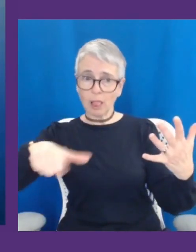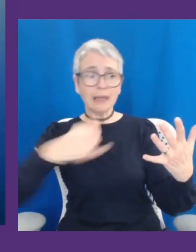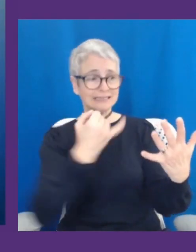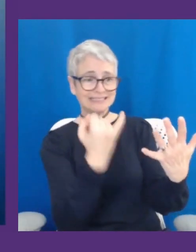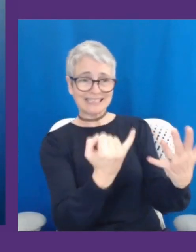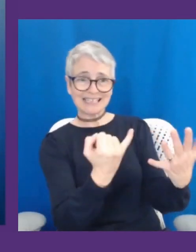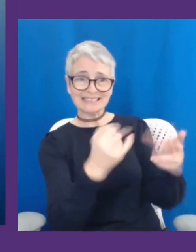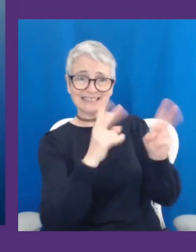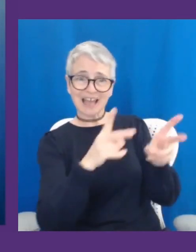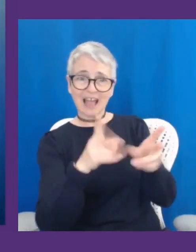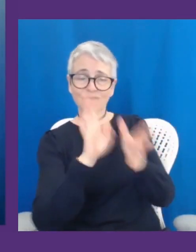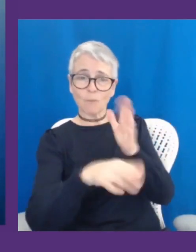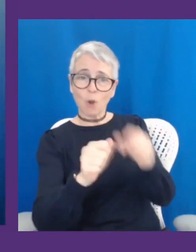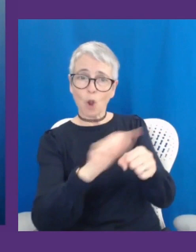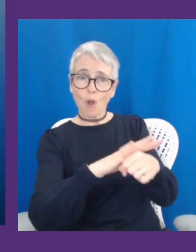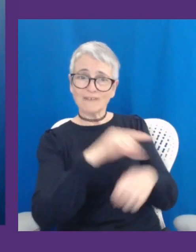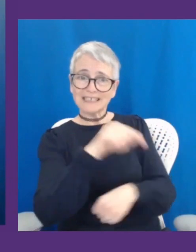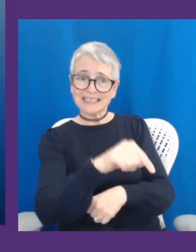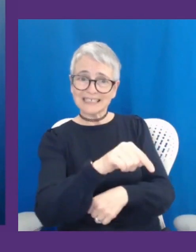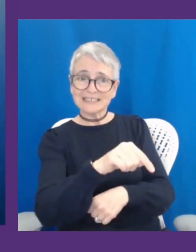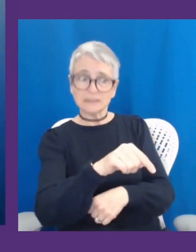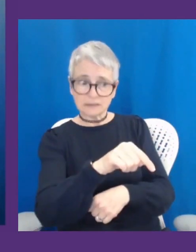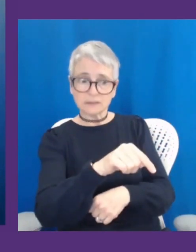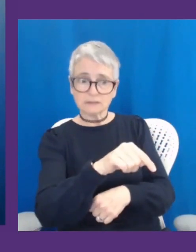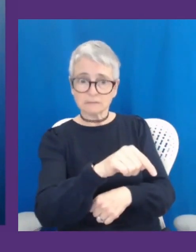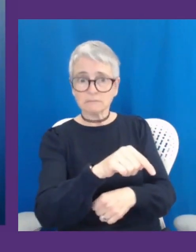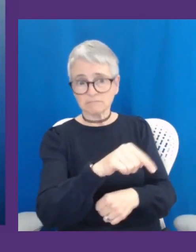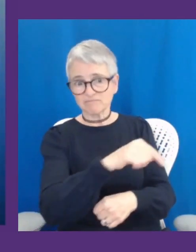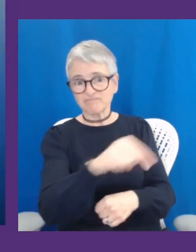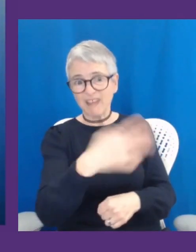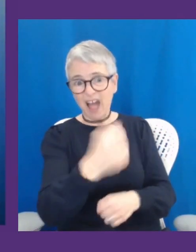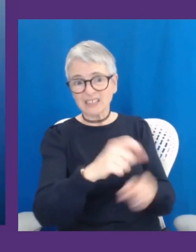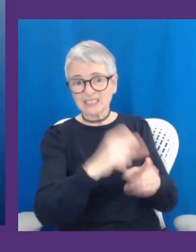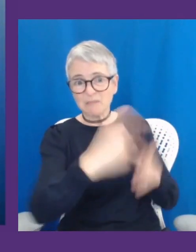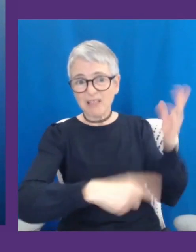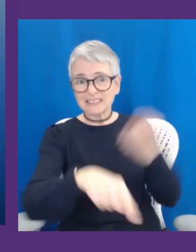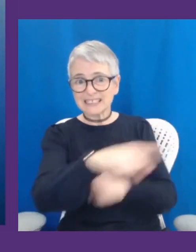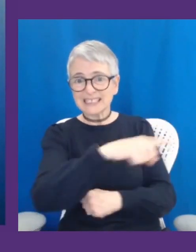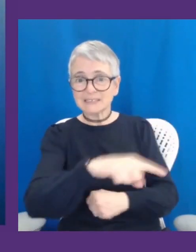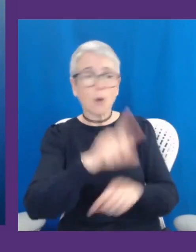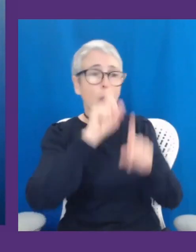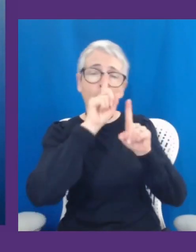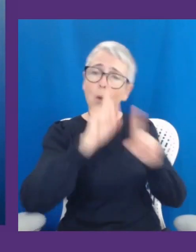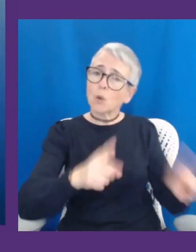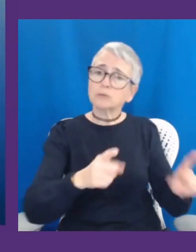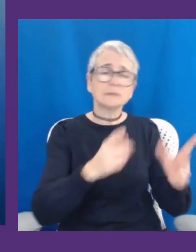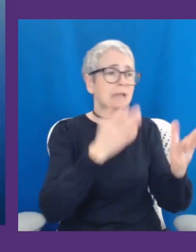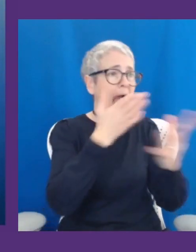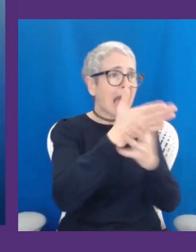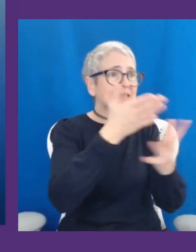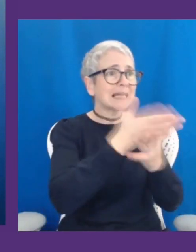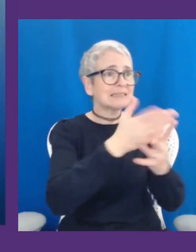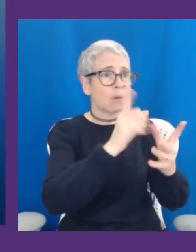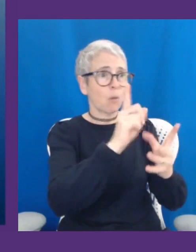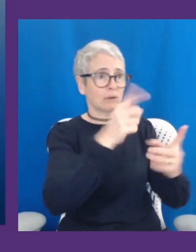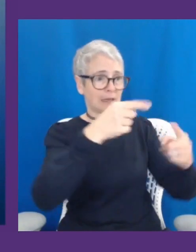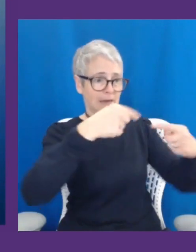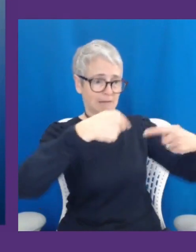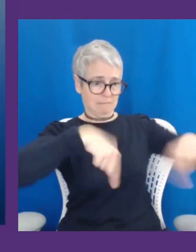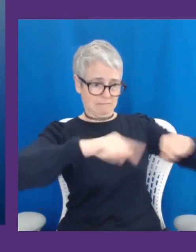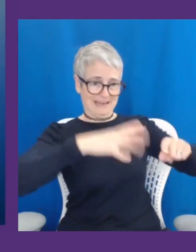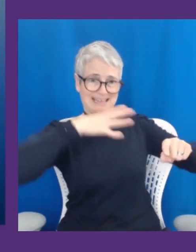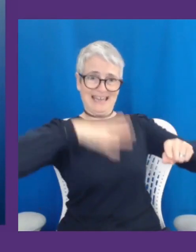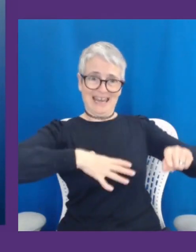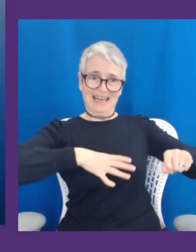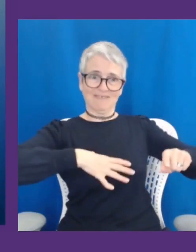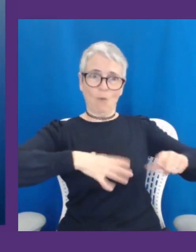non-resuscitation clause. You know, people with disabilities couldn't get the access to things that they needed for their life. So in some ways, there was in business